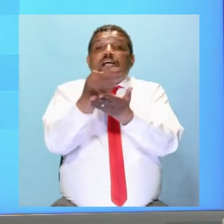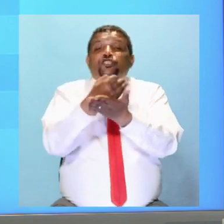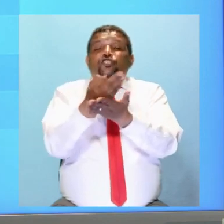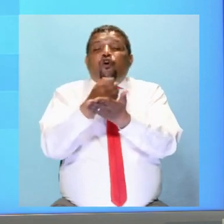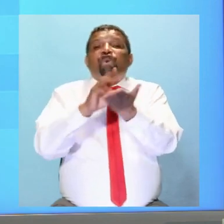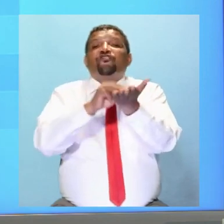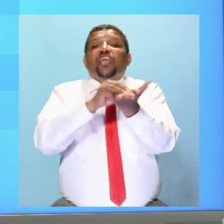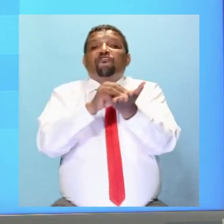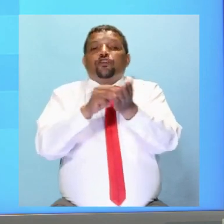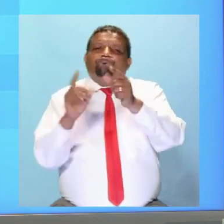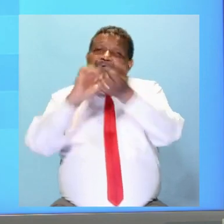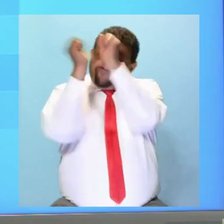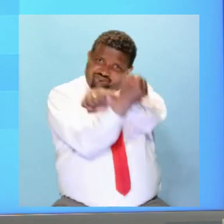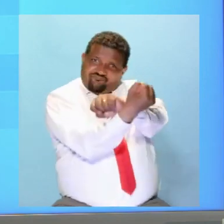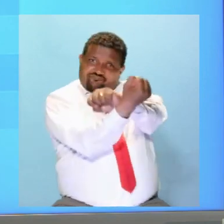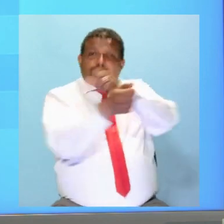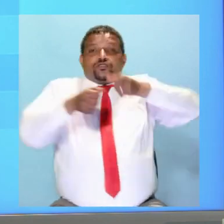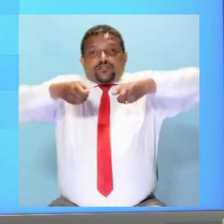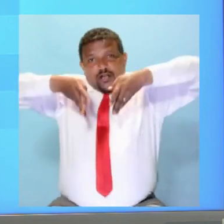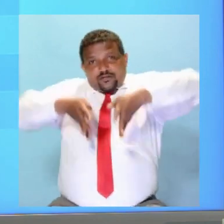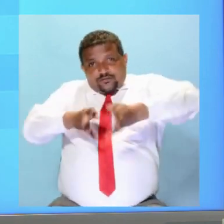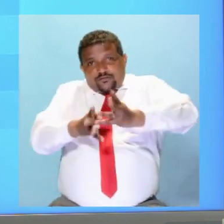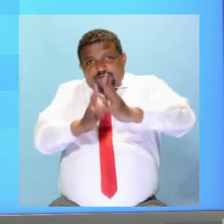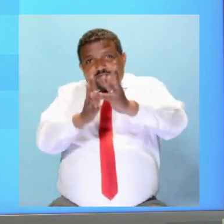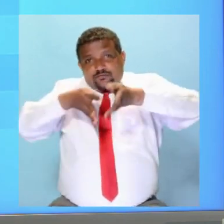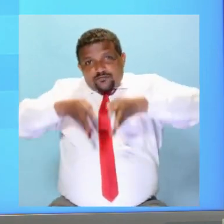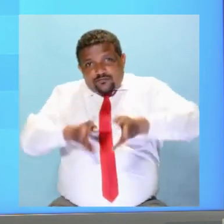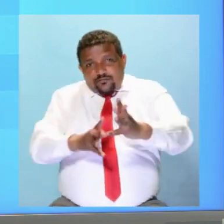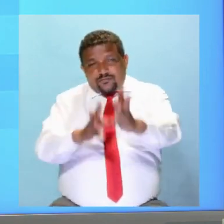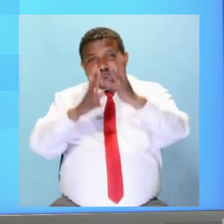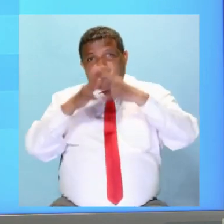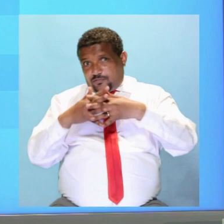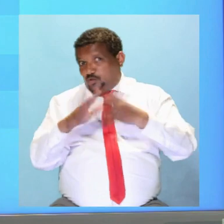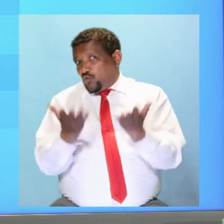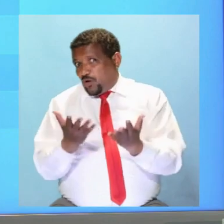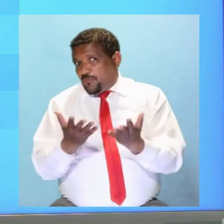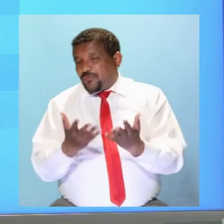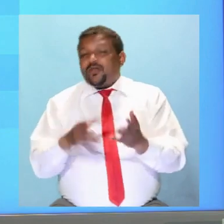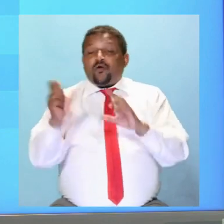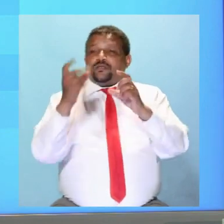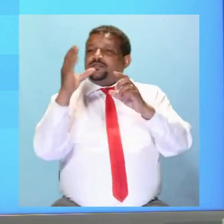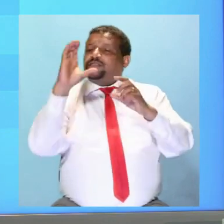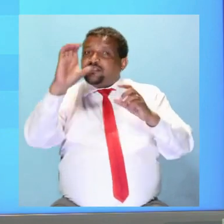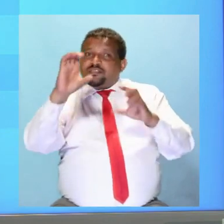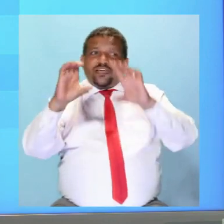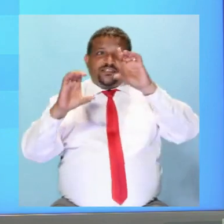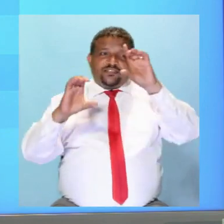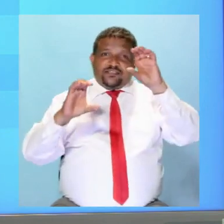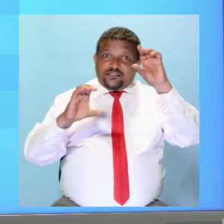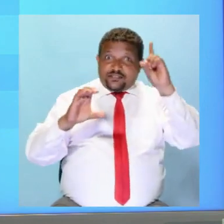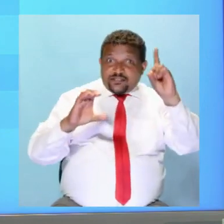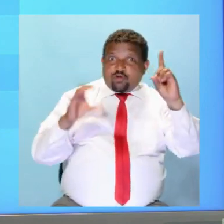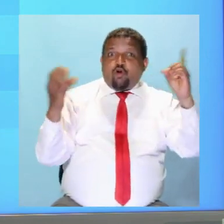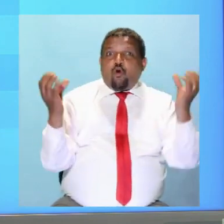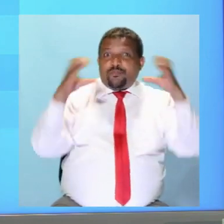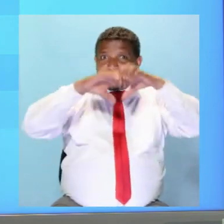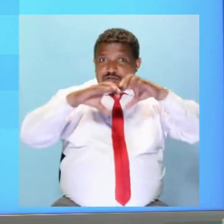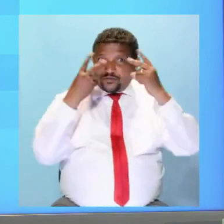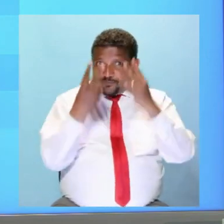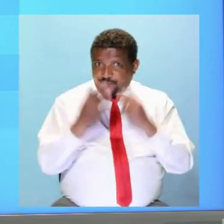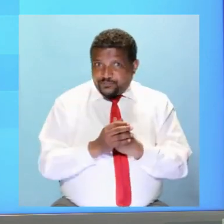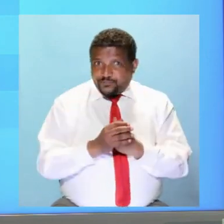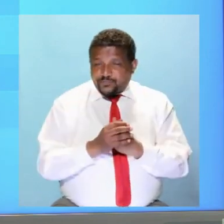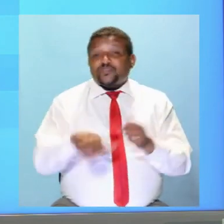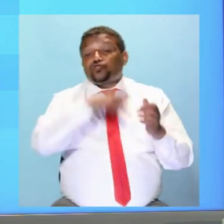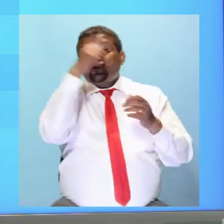production of tractor. And when we come across from combination C to combination D, then as Ethiopia wants to